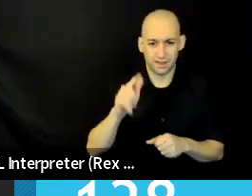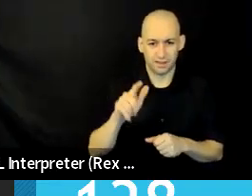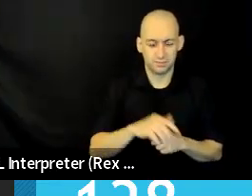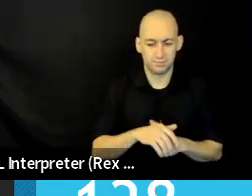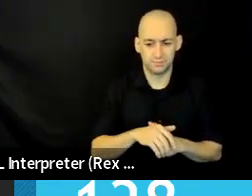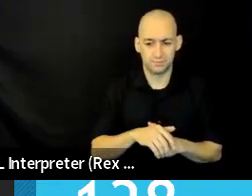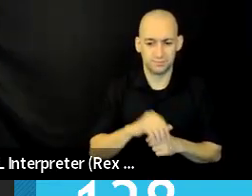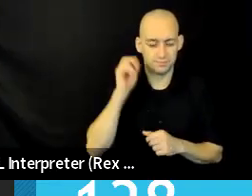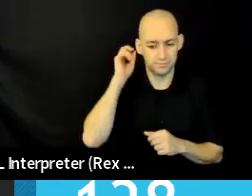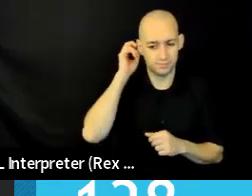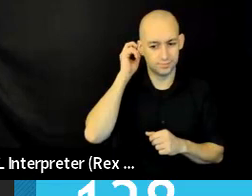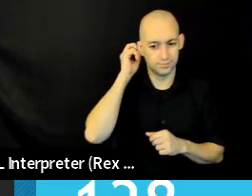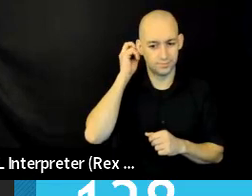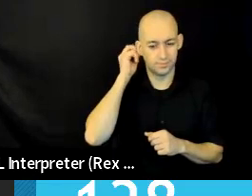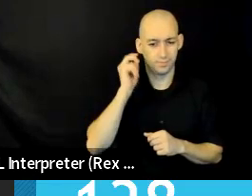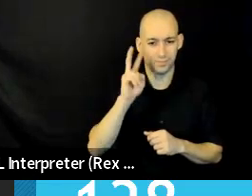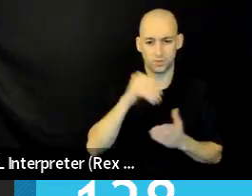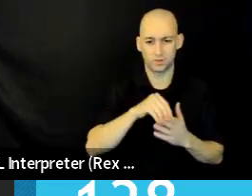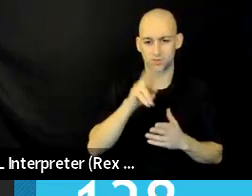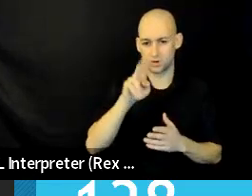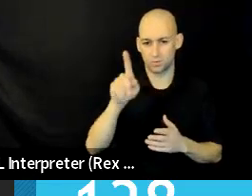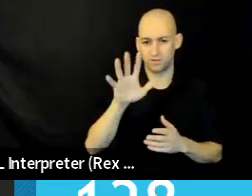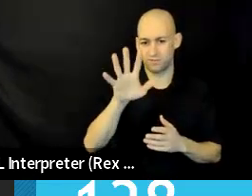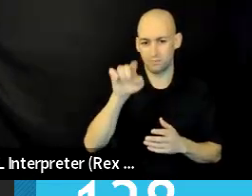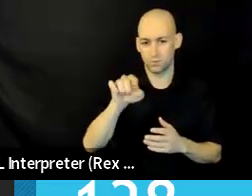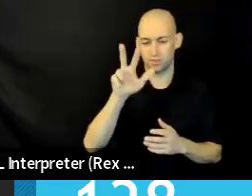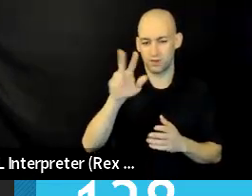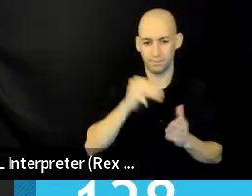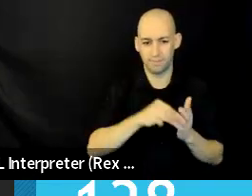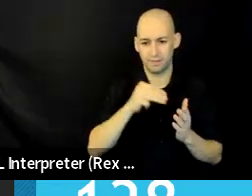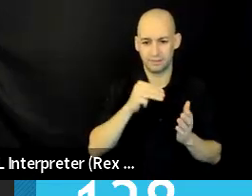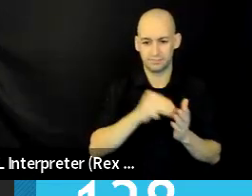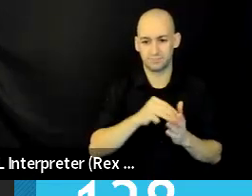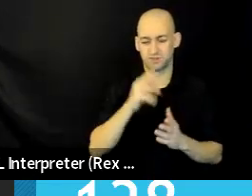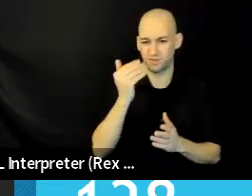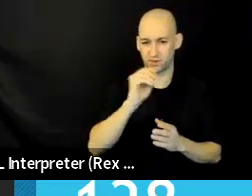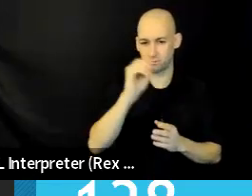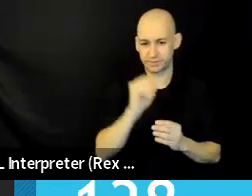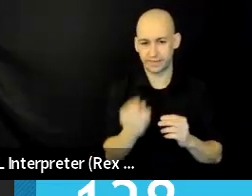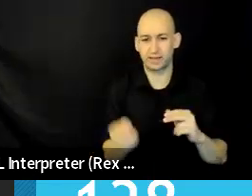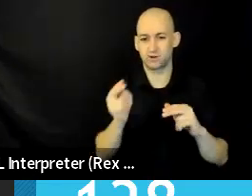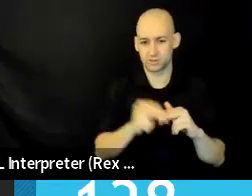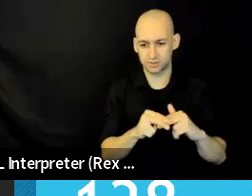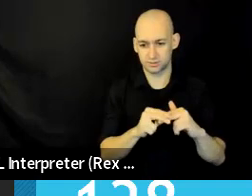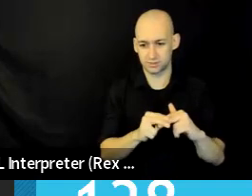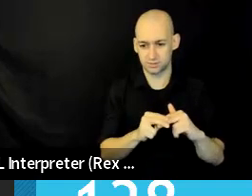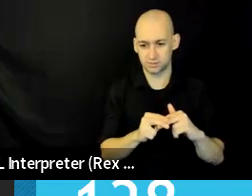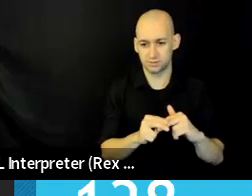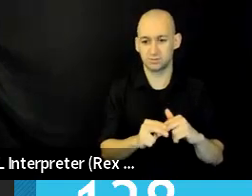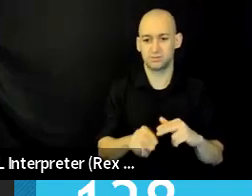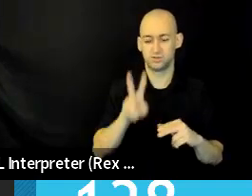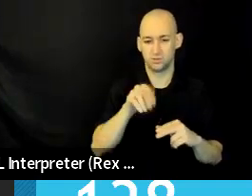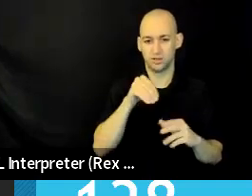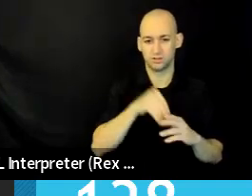2021, we did 5.3 million gallons. That's a 15% increase from the prior year. And in 2022, we